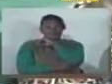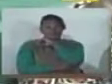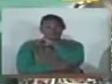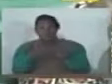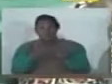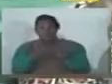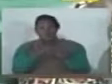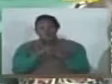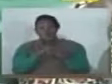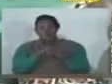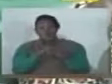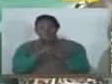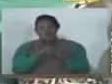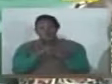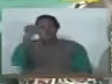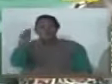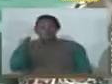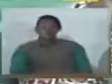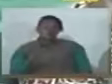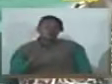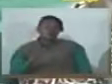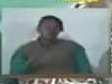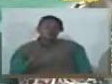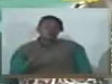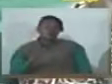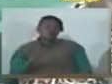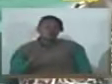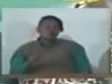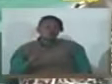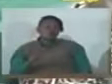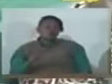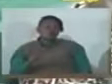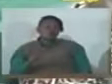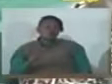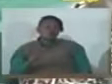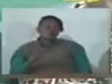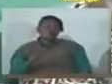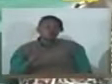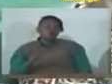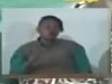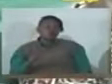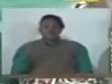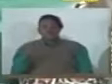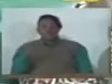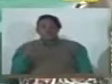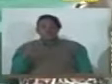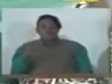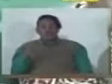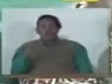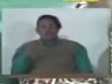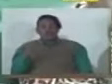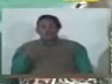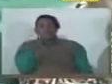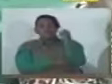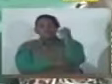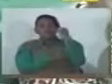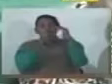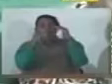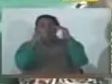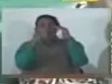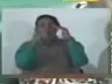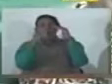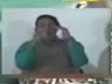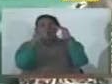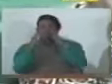for the Poor housing program. Most MPs under the previous administration, under